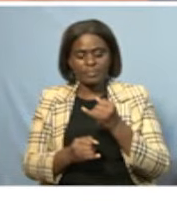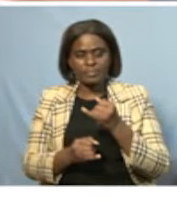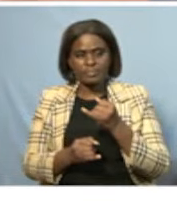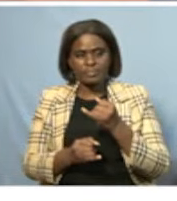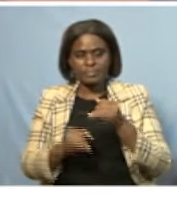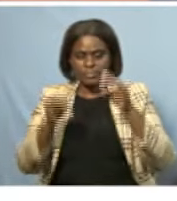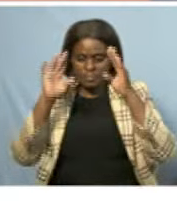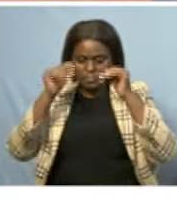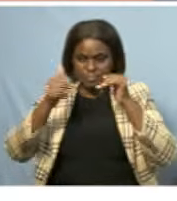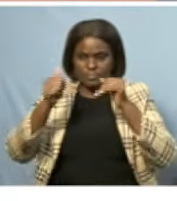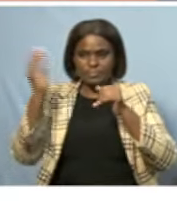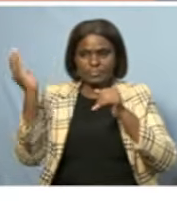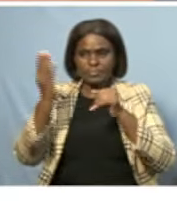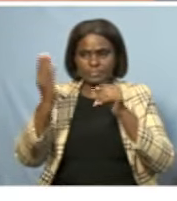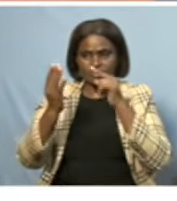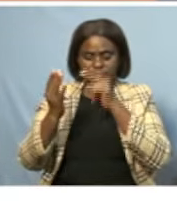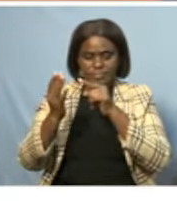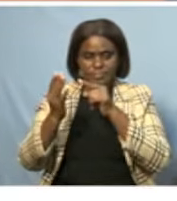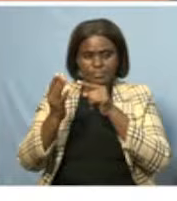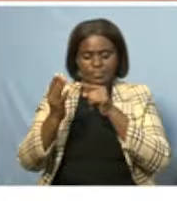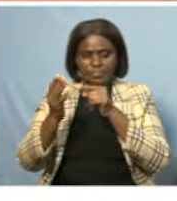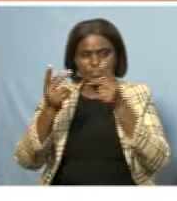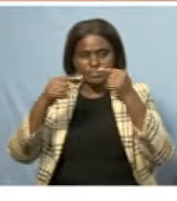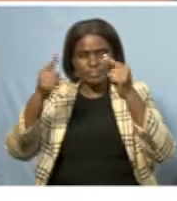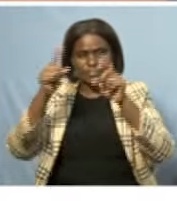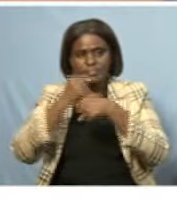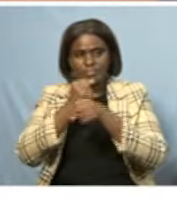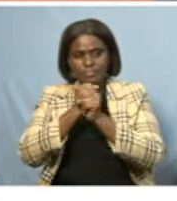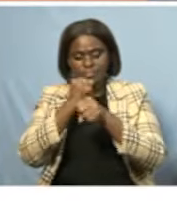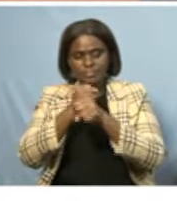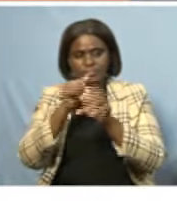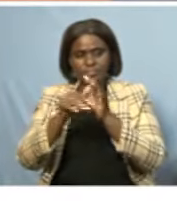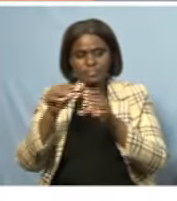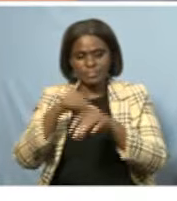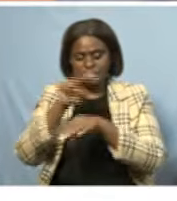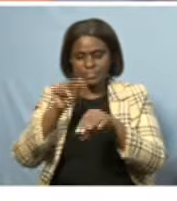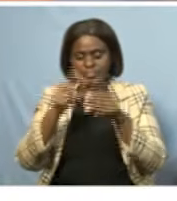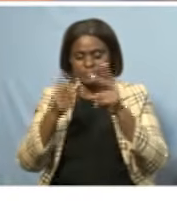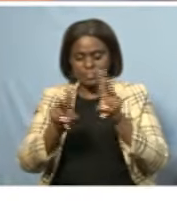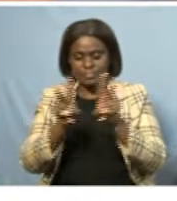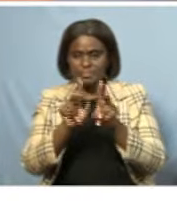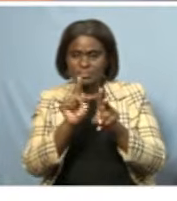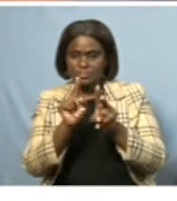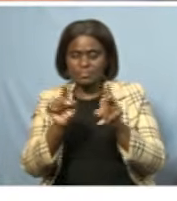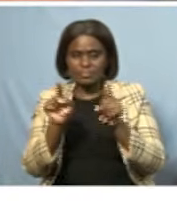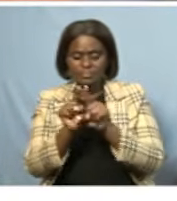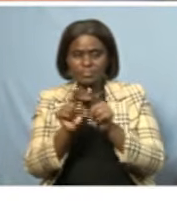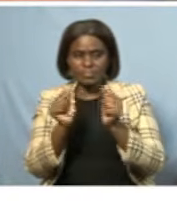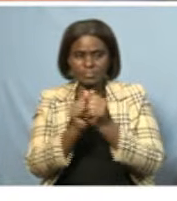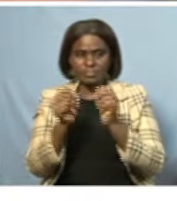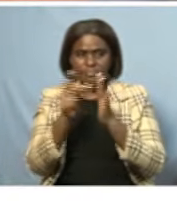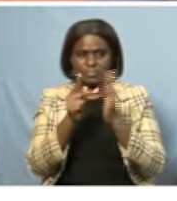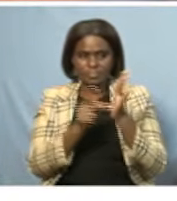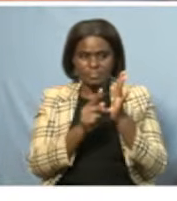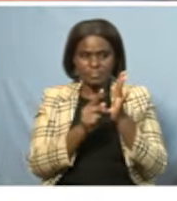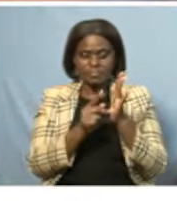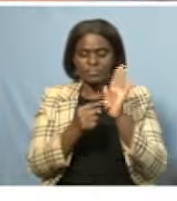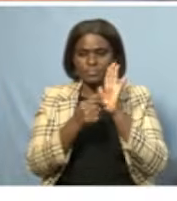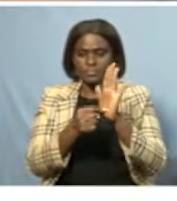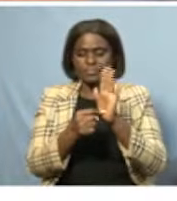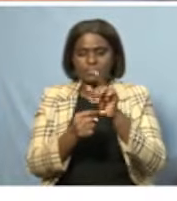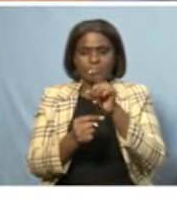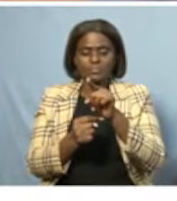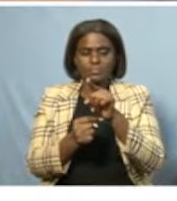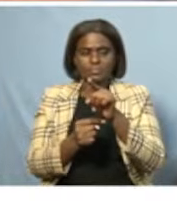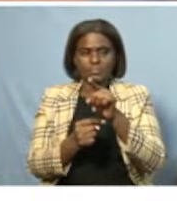the President's address on the progress made in the application of our national values and principles